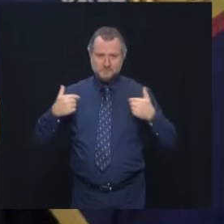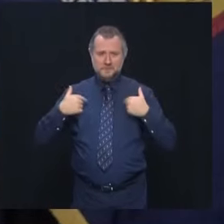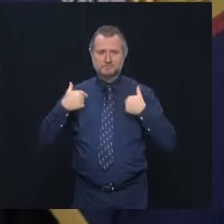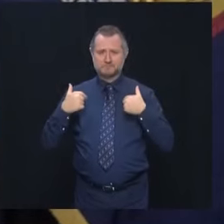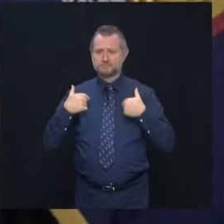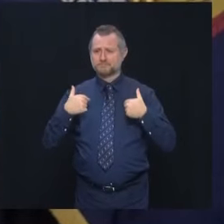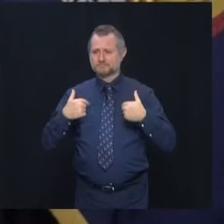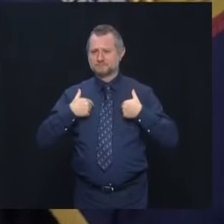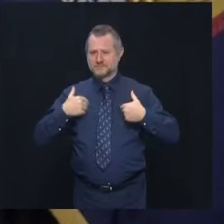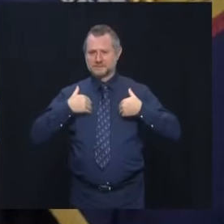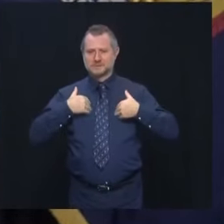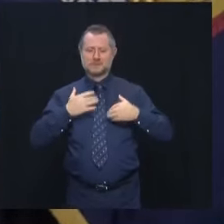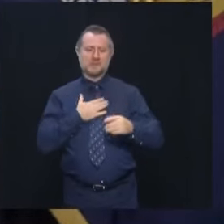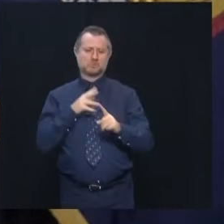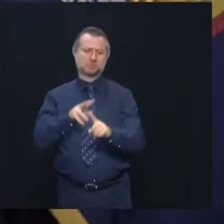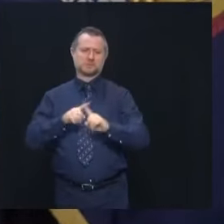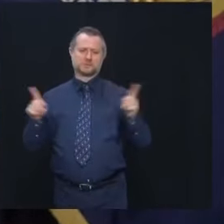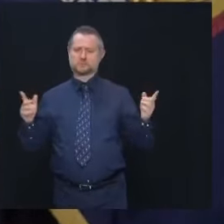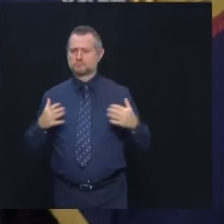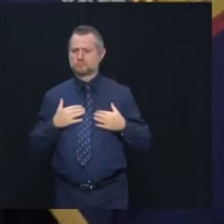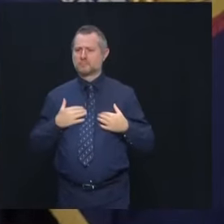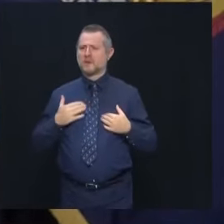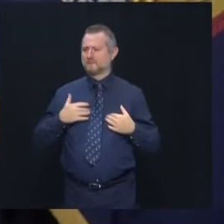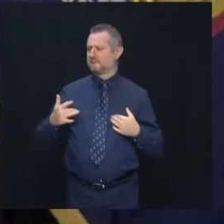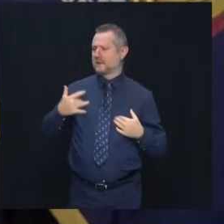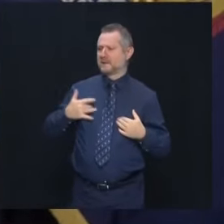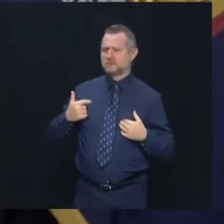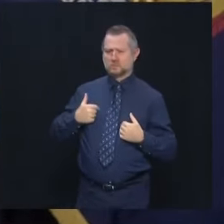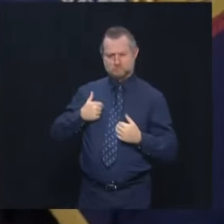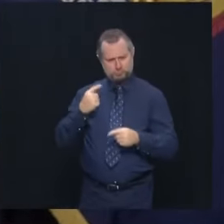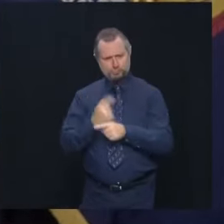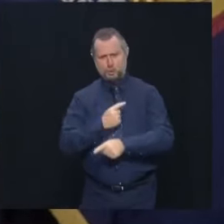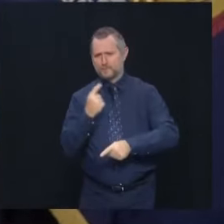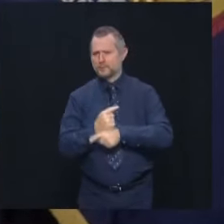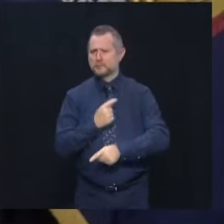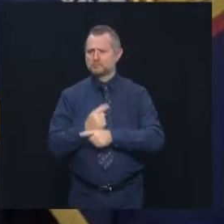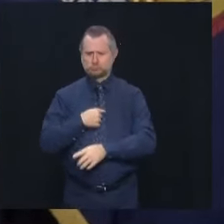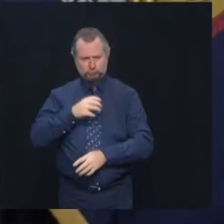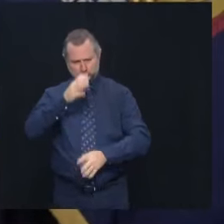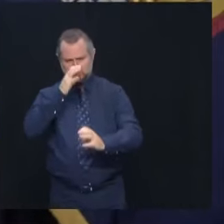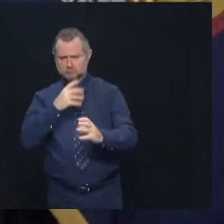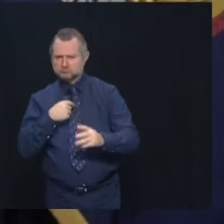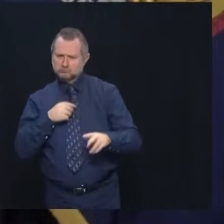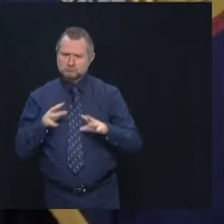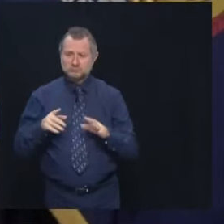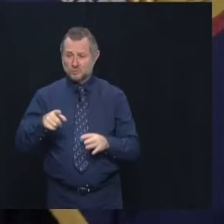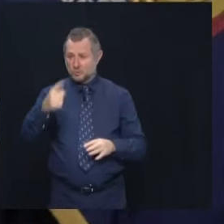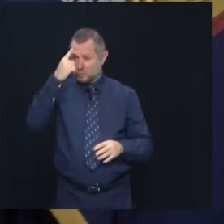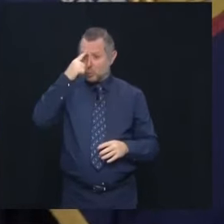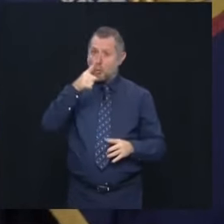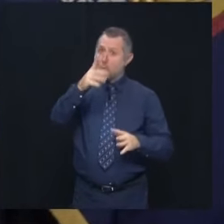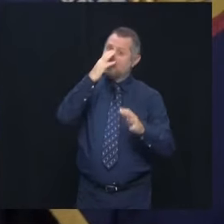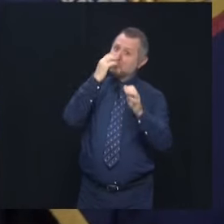perspective. I think it's kind and right and responsible, as opposed to harsh and I'm going to make enemies.